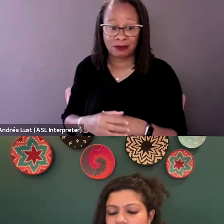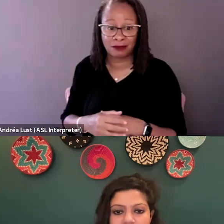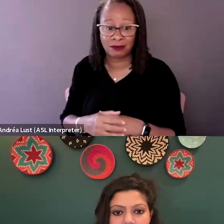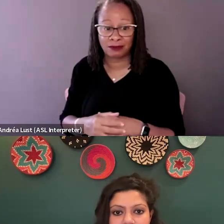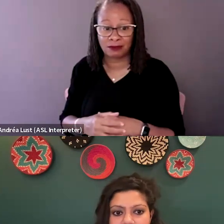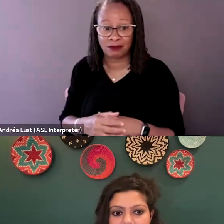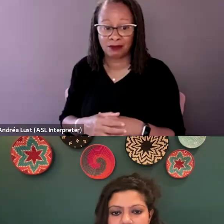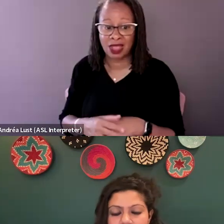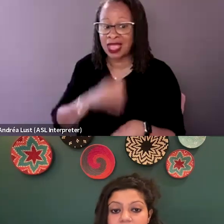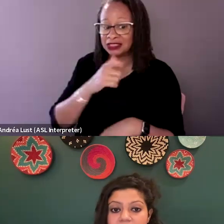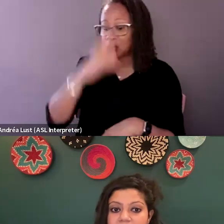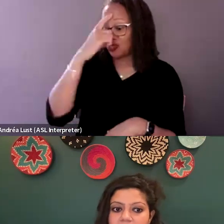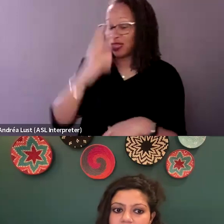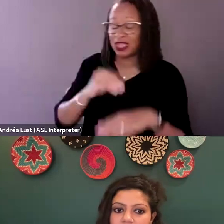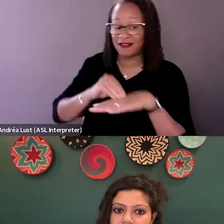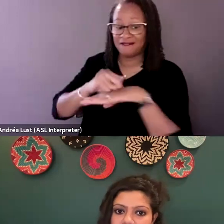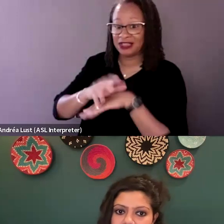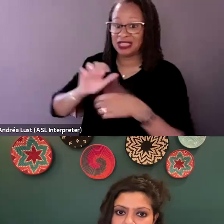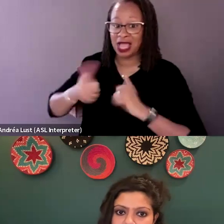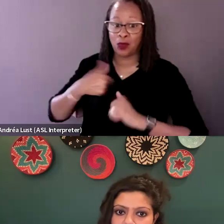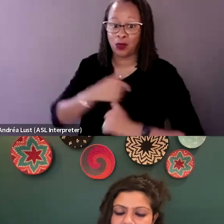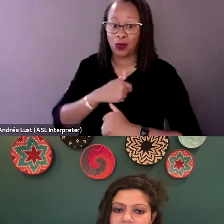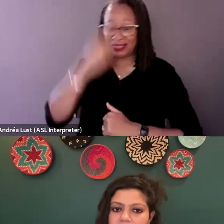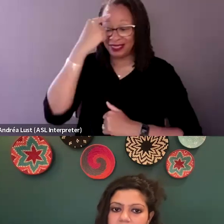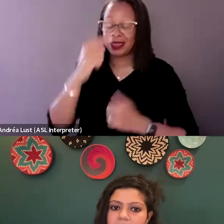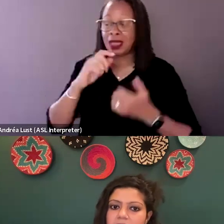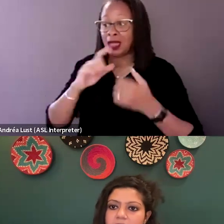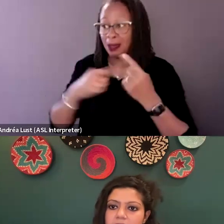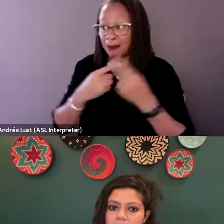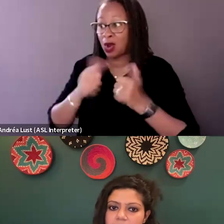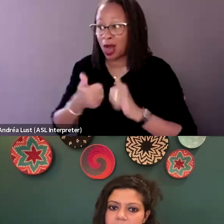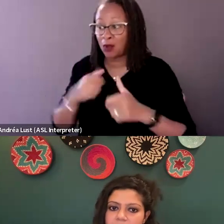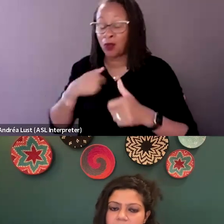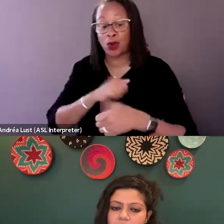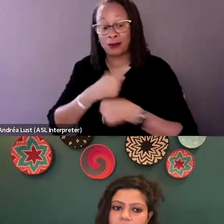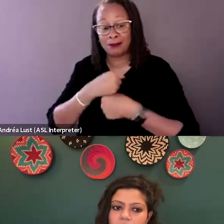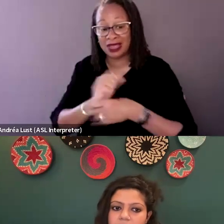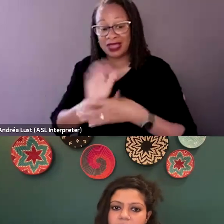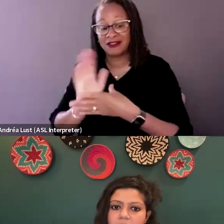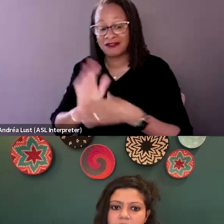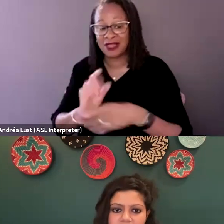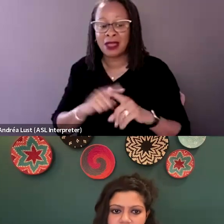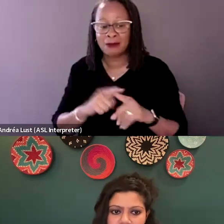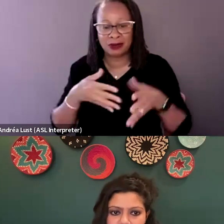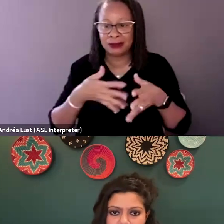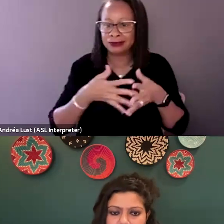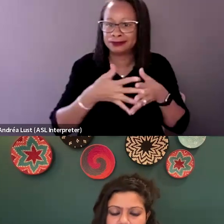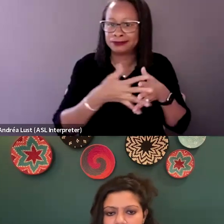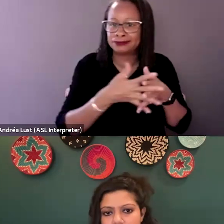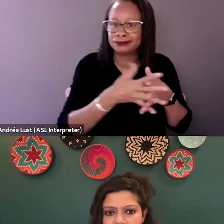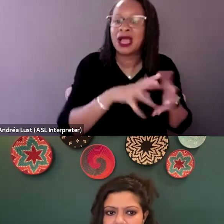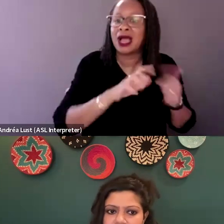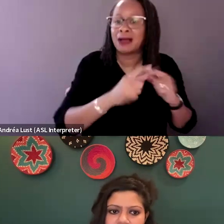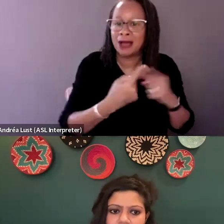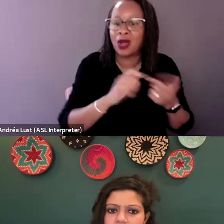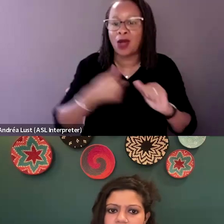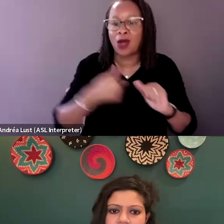also allowed us to make the film a certain way, unhindered, unabashed, untouched by some of these